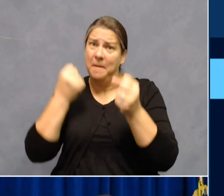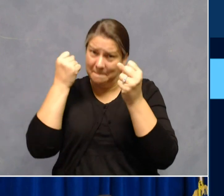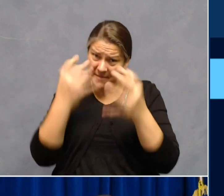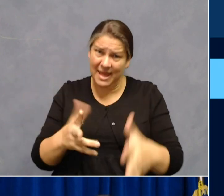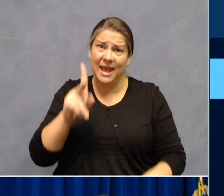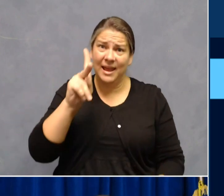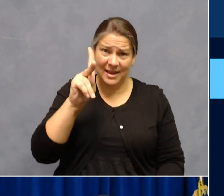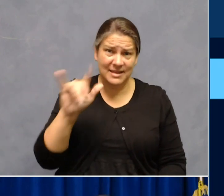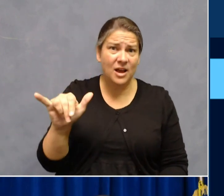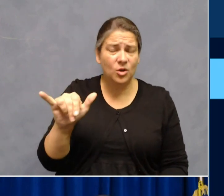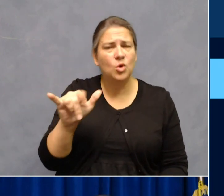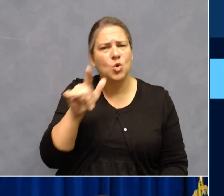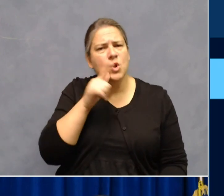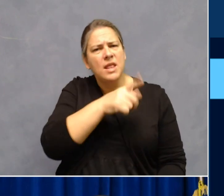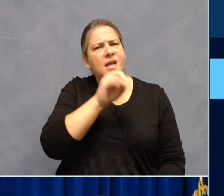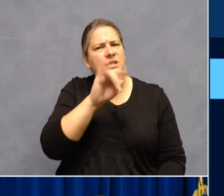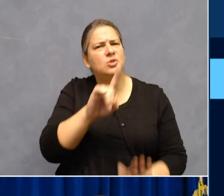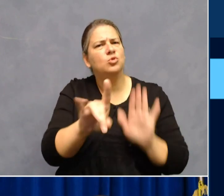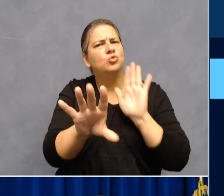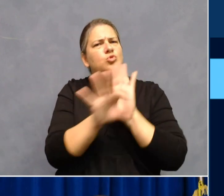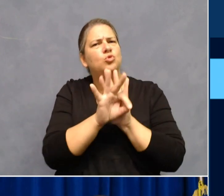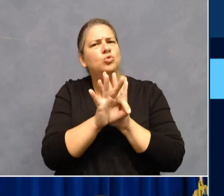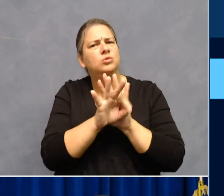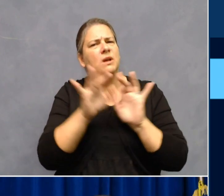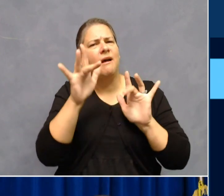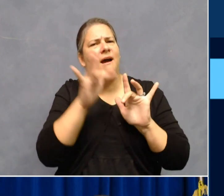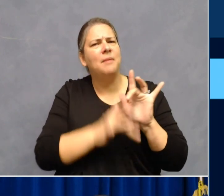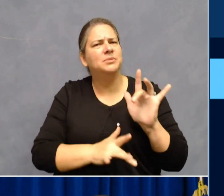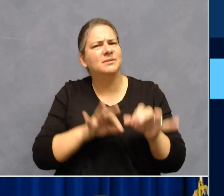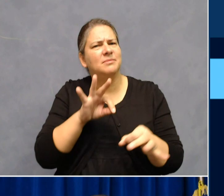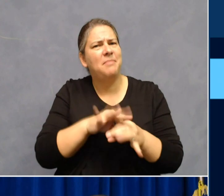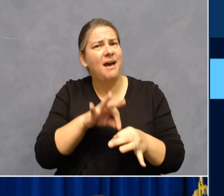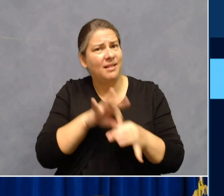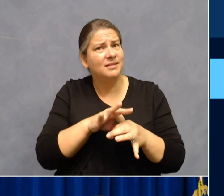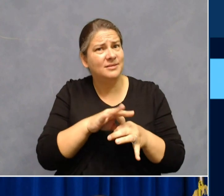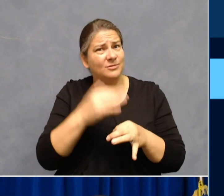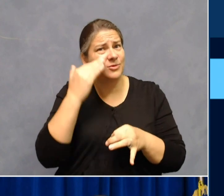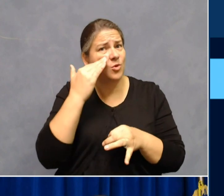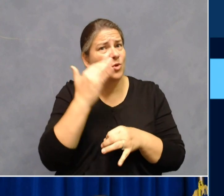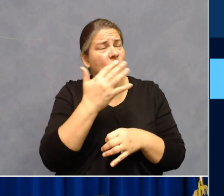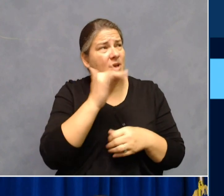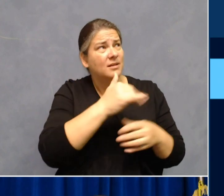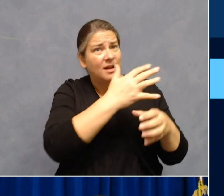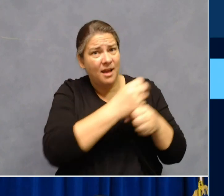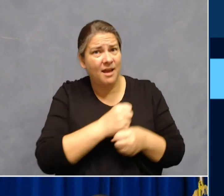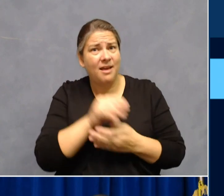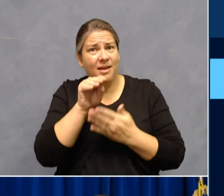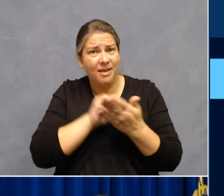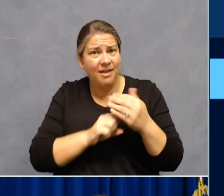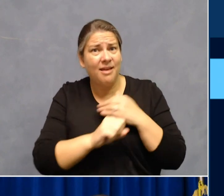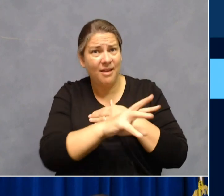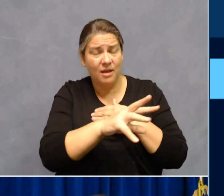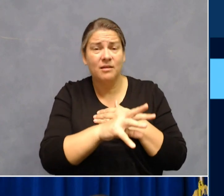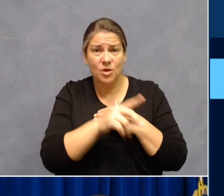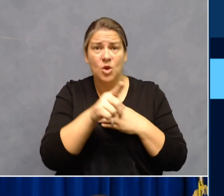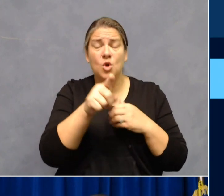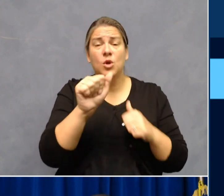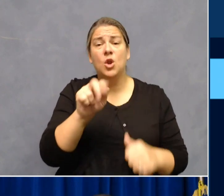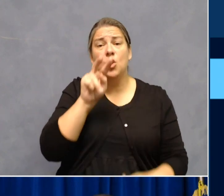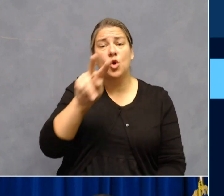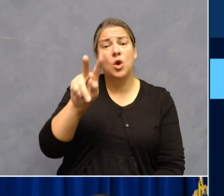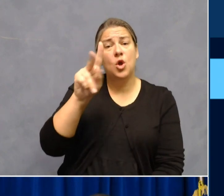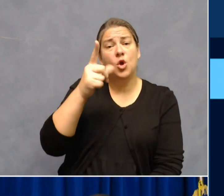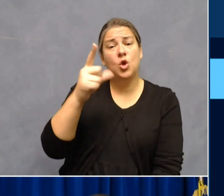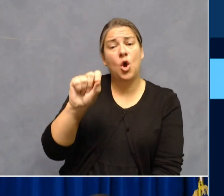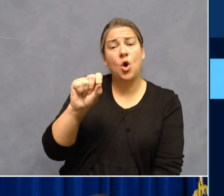opted to vote via absentee ballot. And I can tell you that you can go online, govoteky.com, and check on the